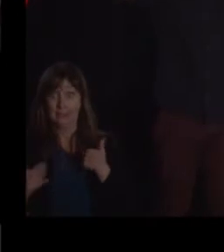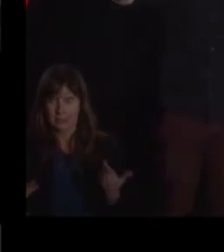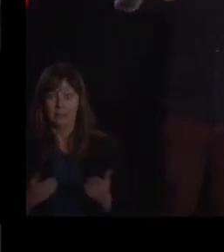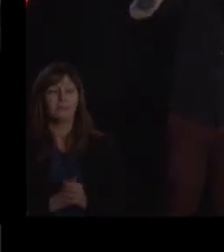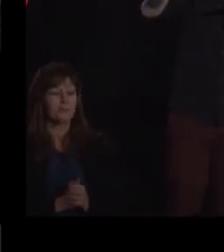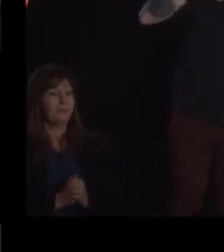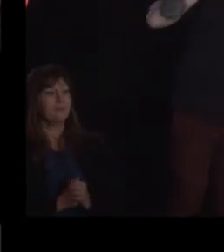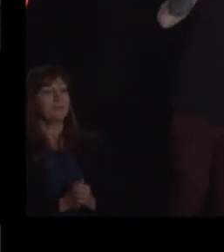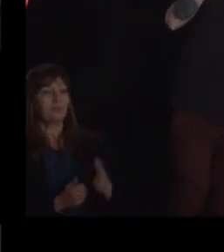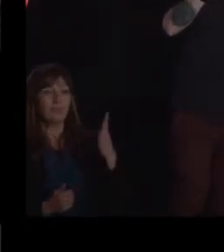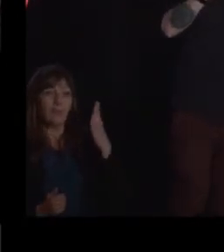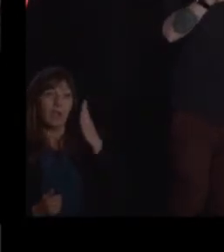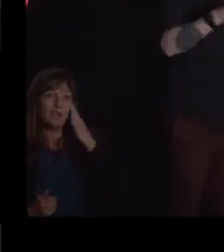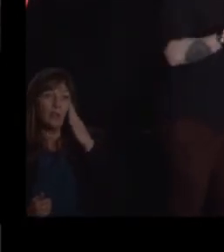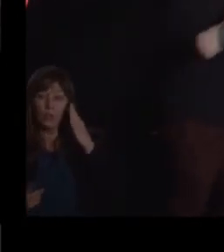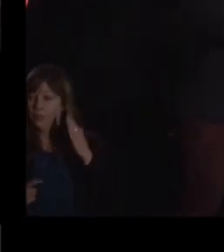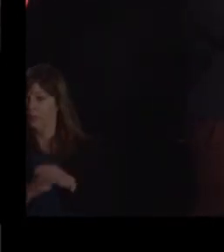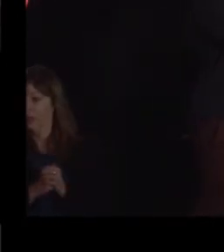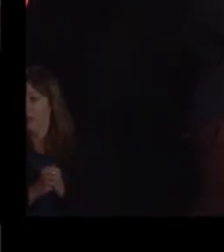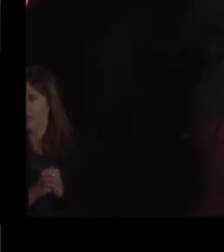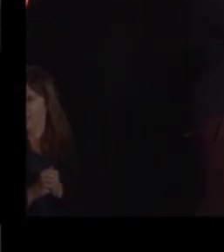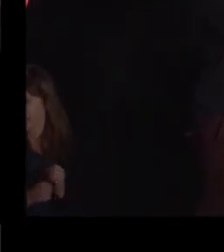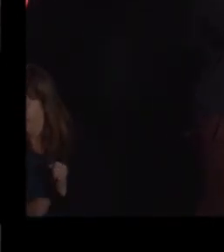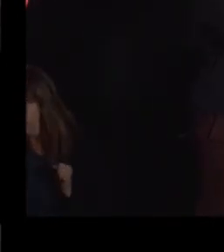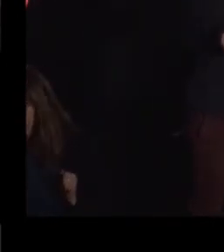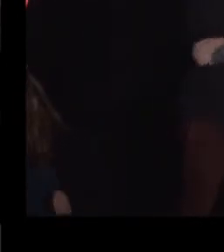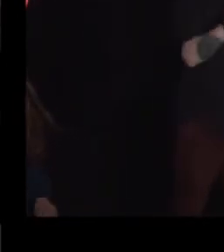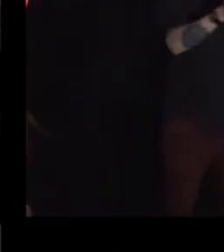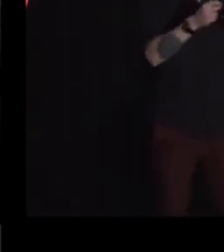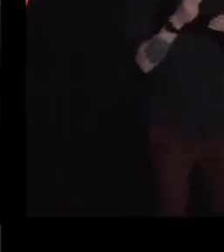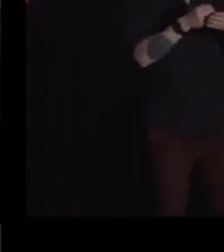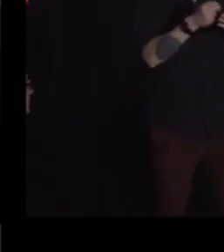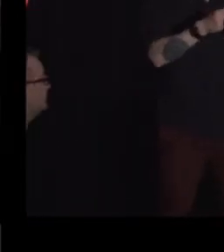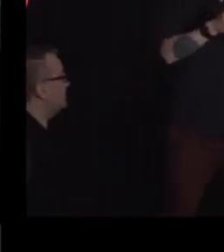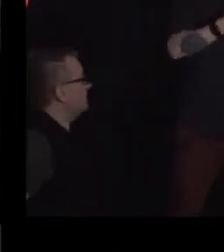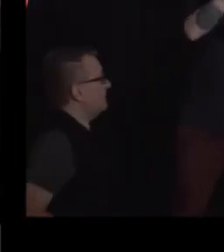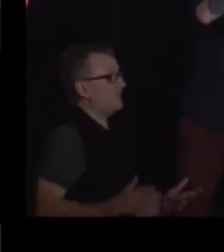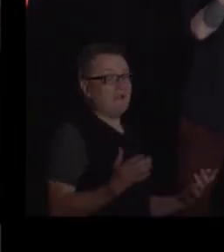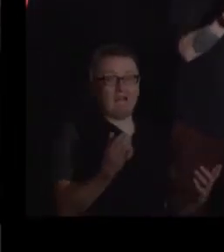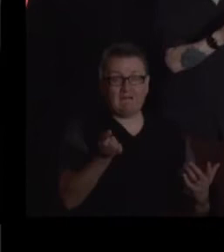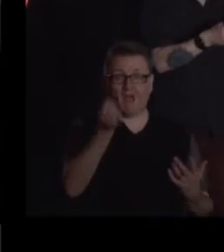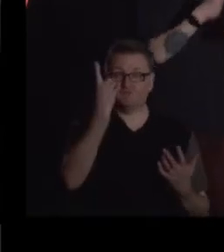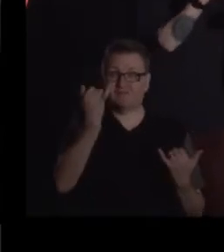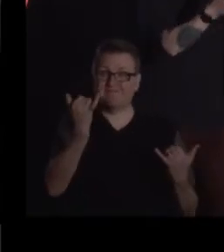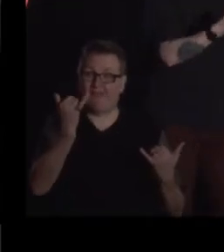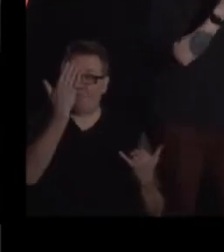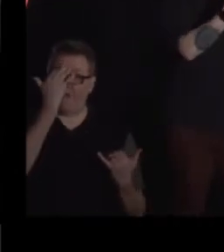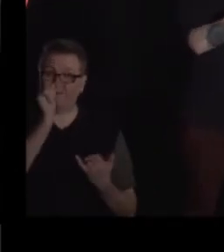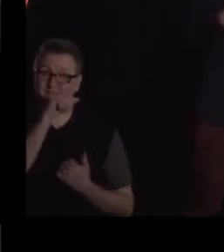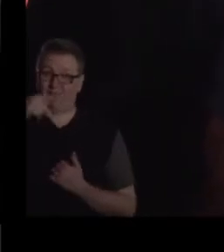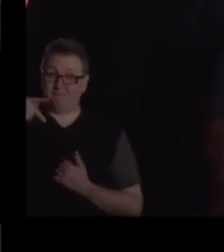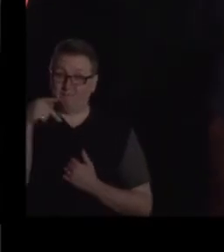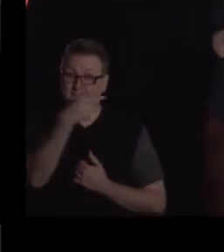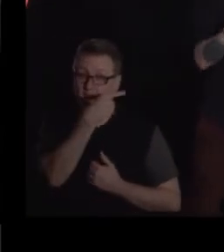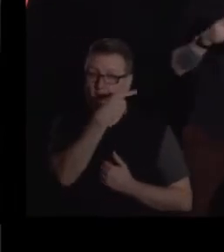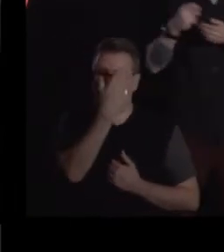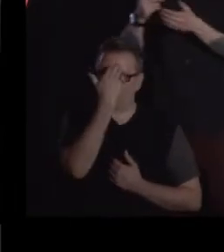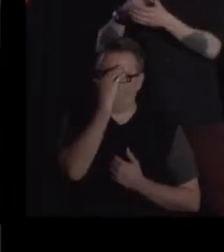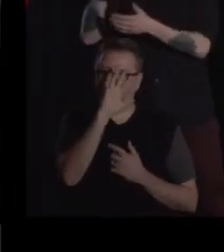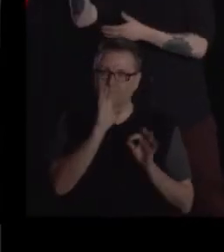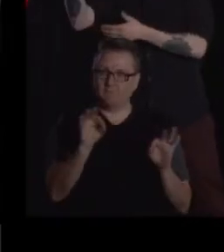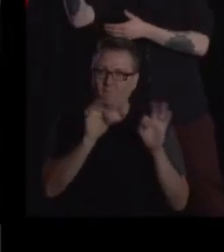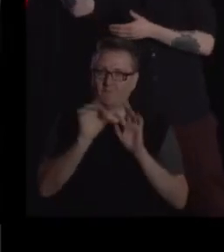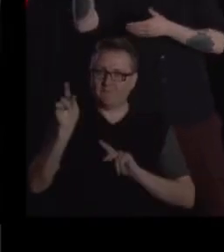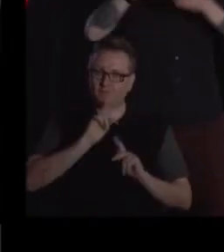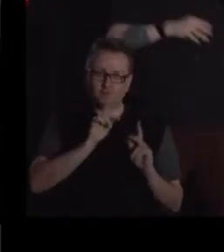be. You know, I understand things differently because in the app I know actually how important it is to. To locate a